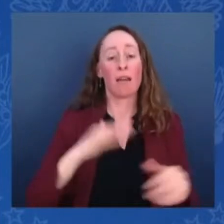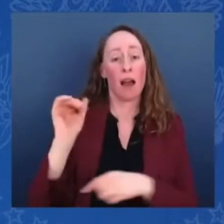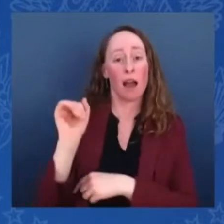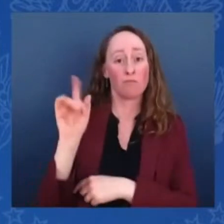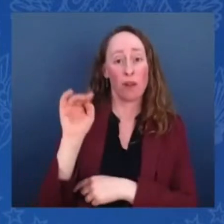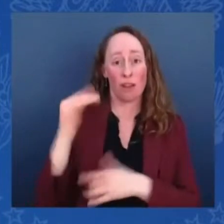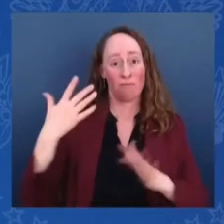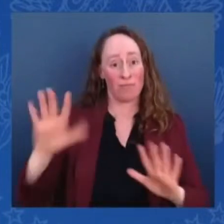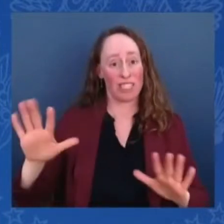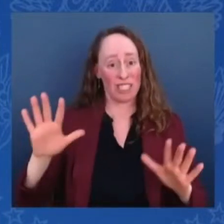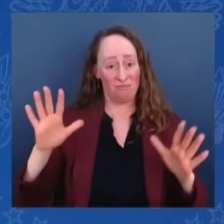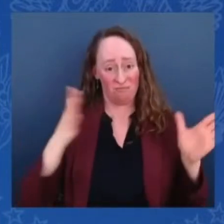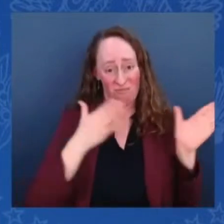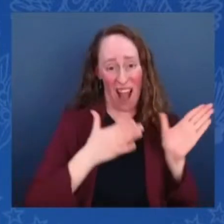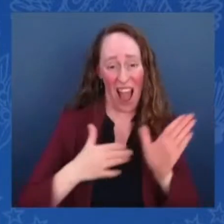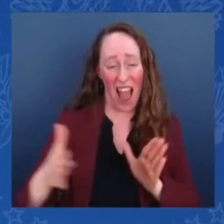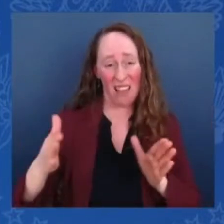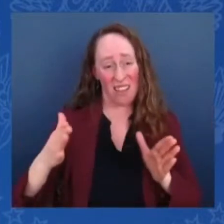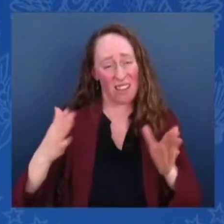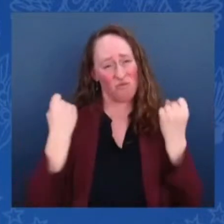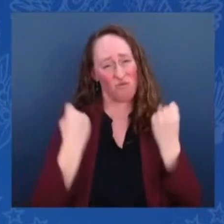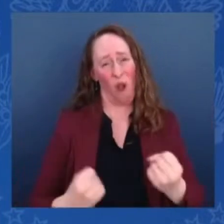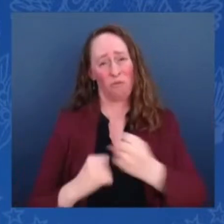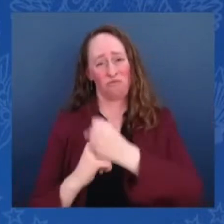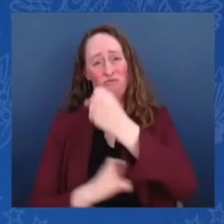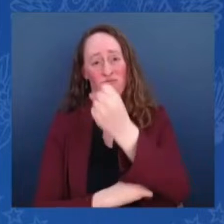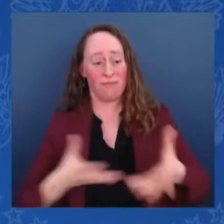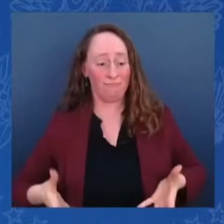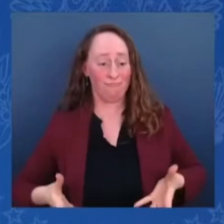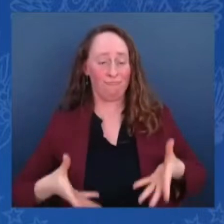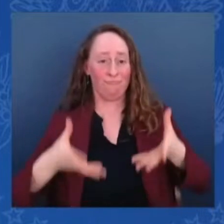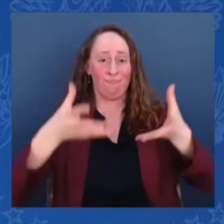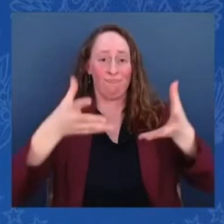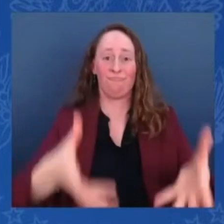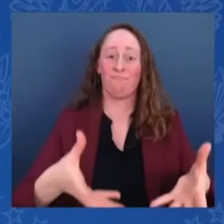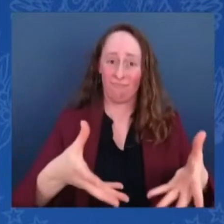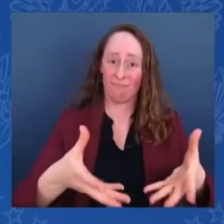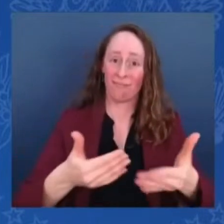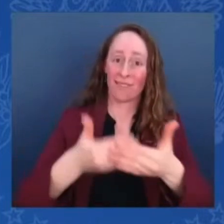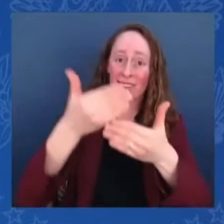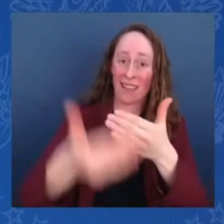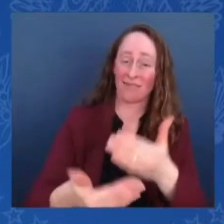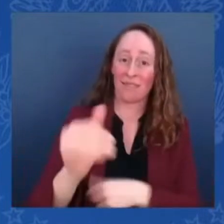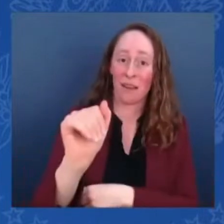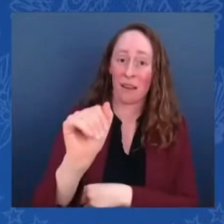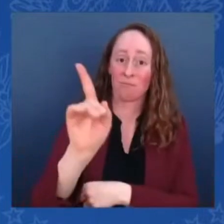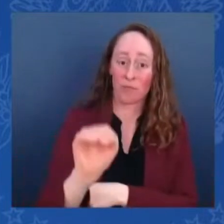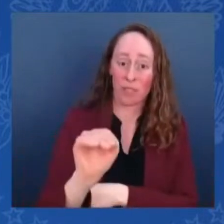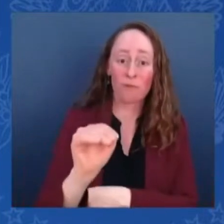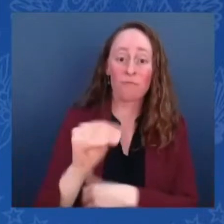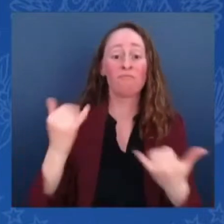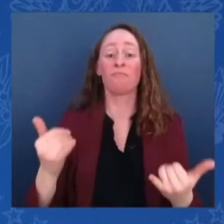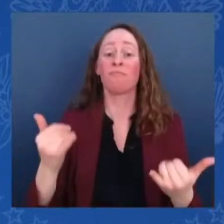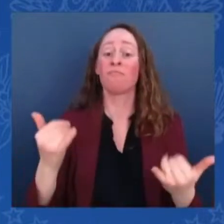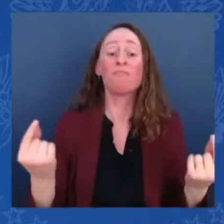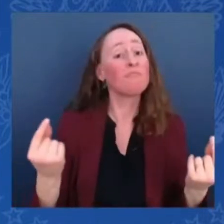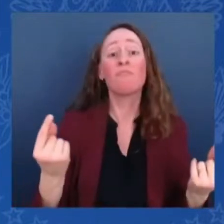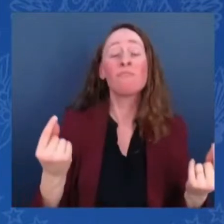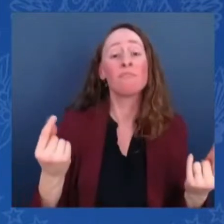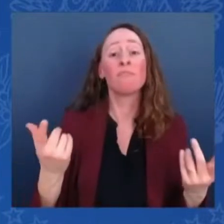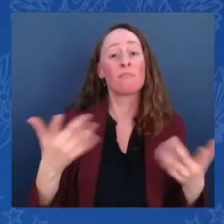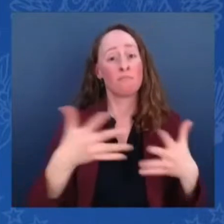to play. And we're leaving them in America with more friends and stronger